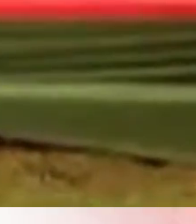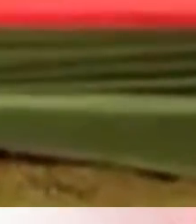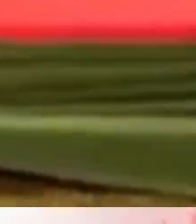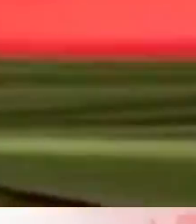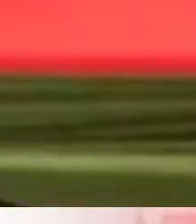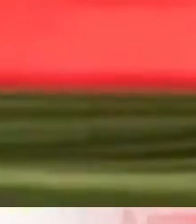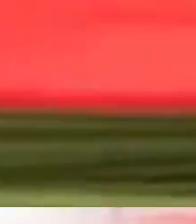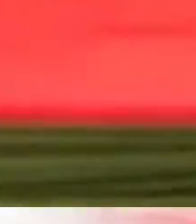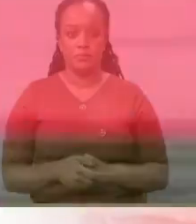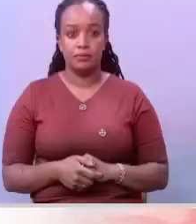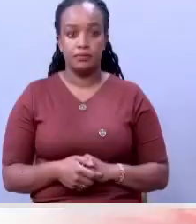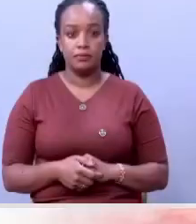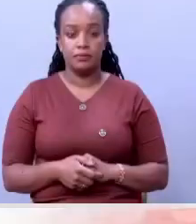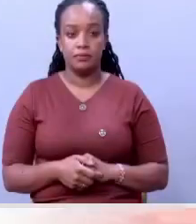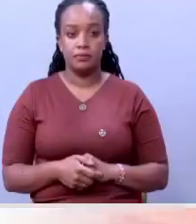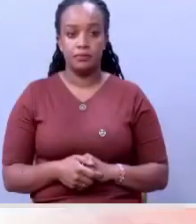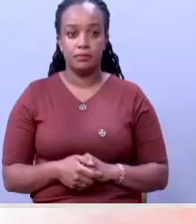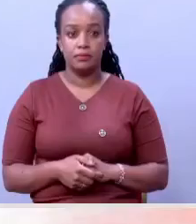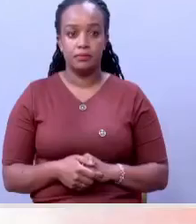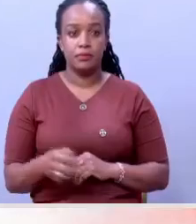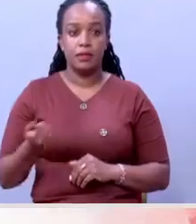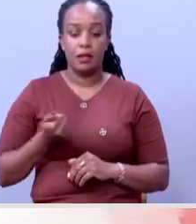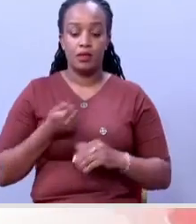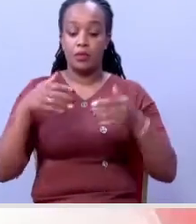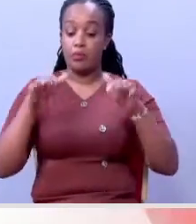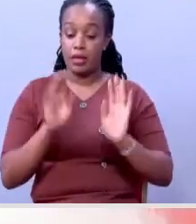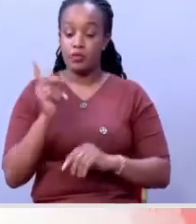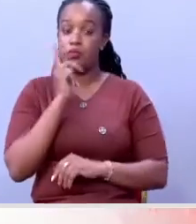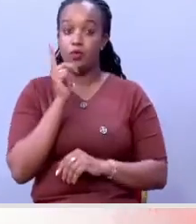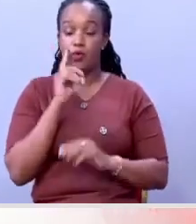parents' home in Chesunet Village, Nandi County. Zainab Mohammed, T47.